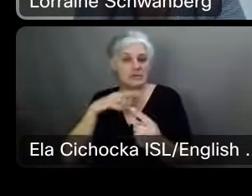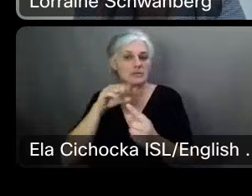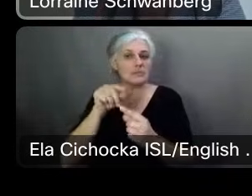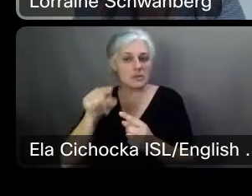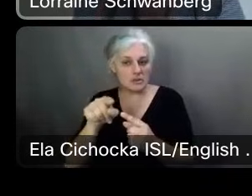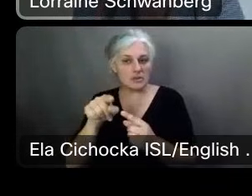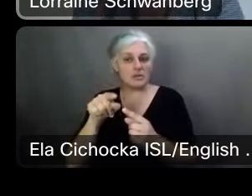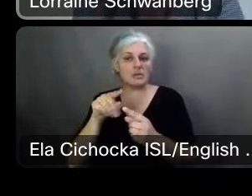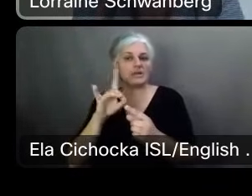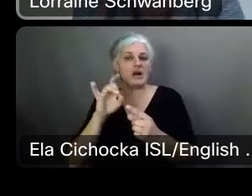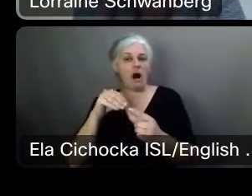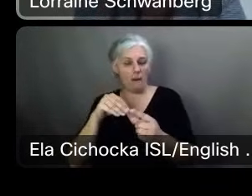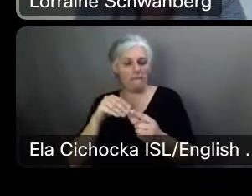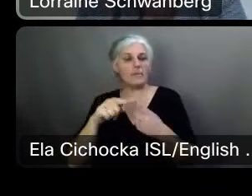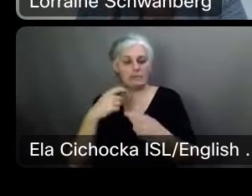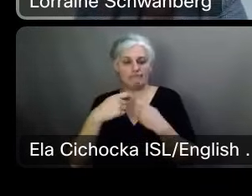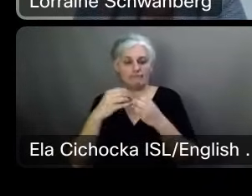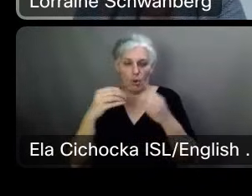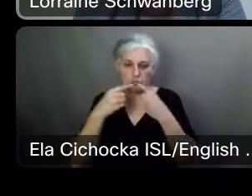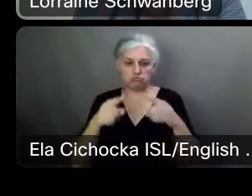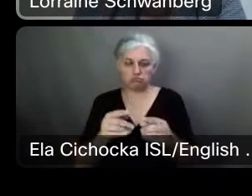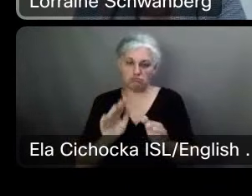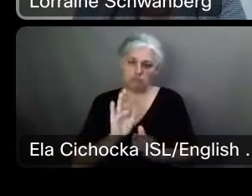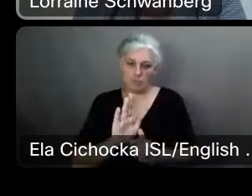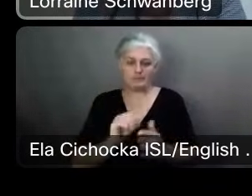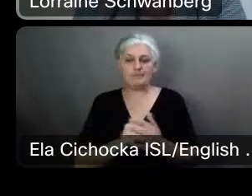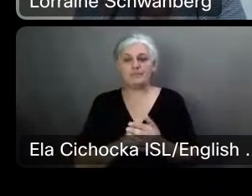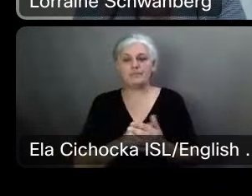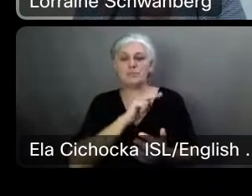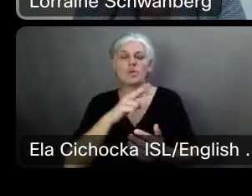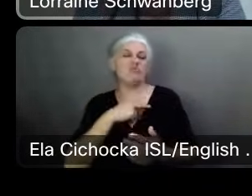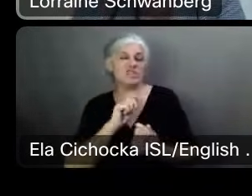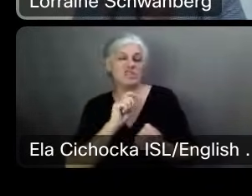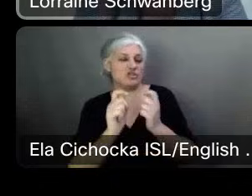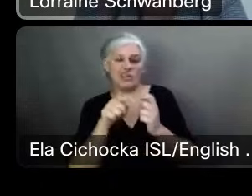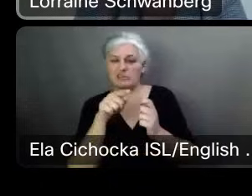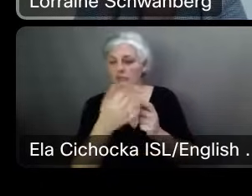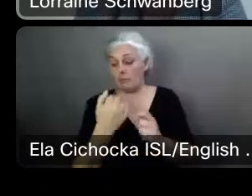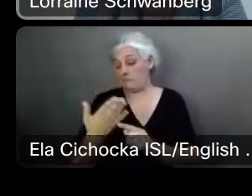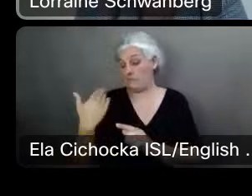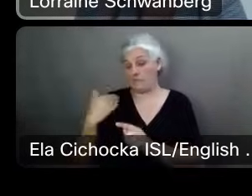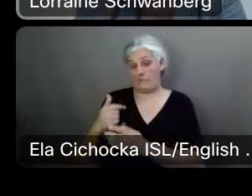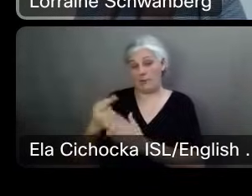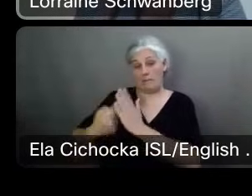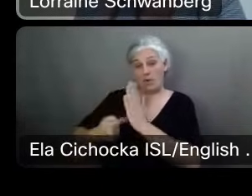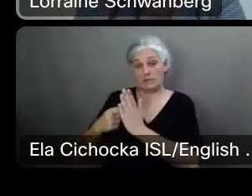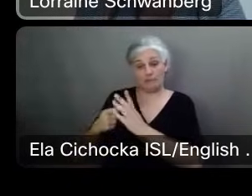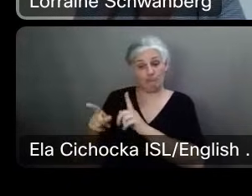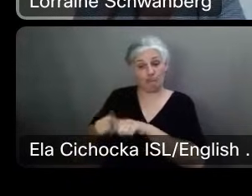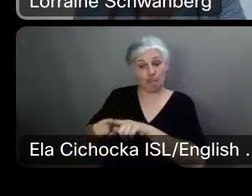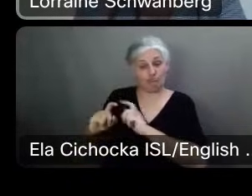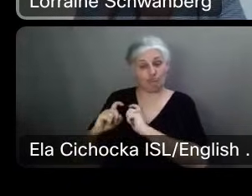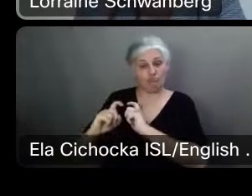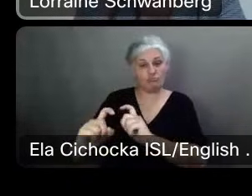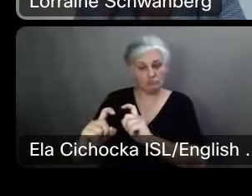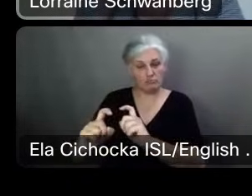we should do open disclosure. So that's not really a change from the previous policy. So the previous policy would have